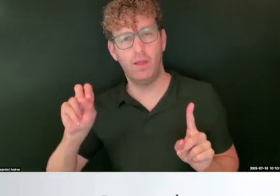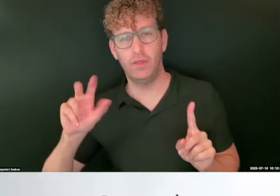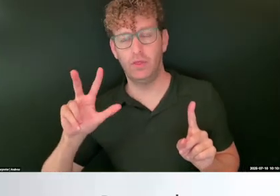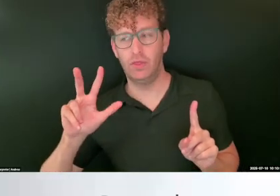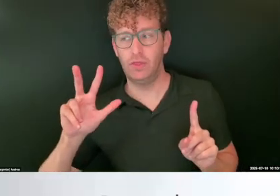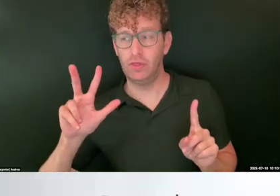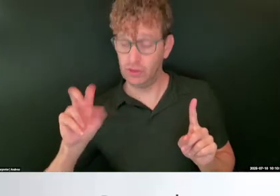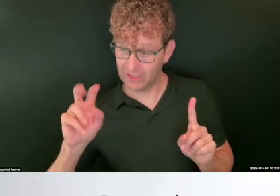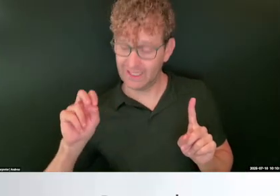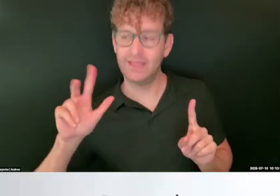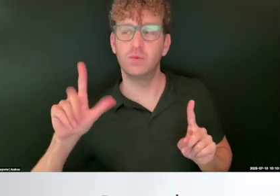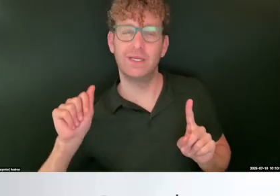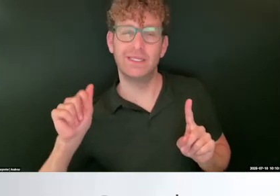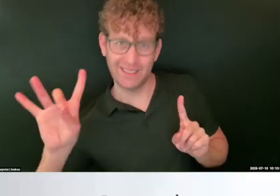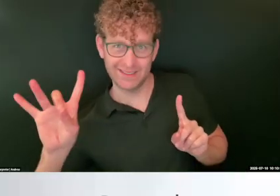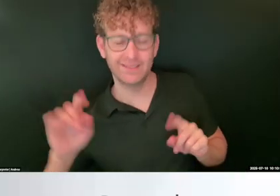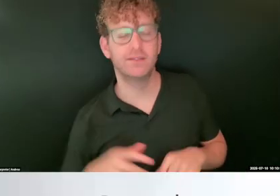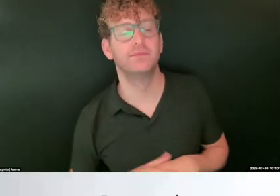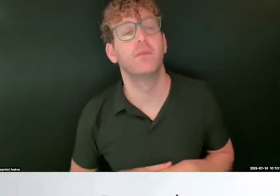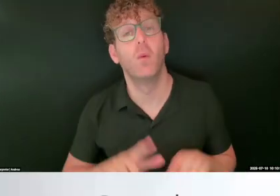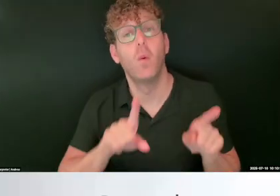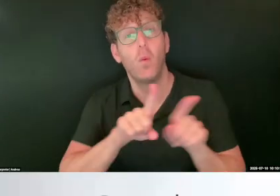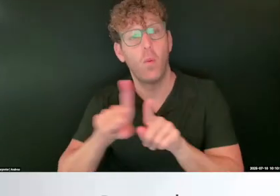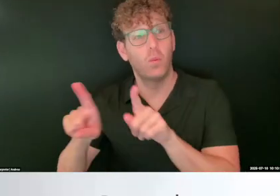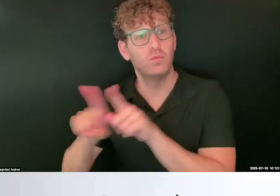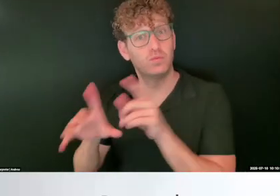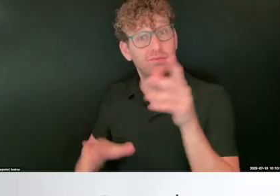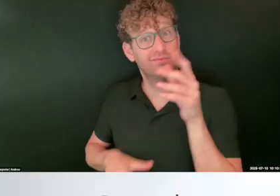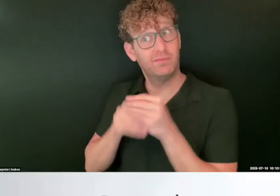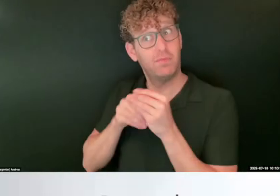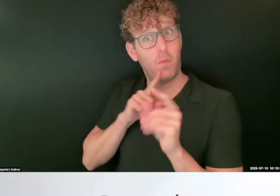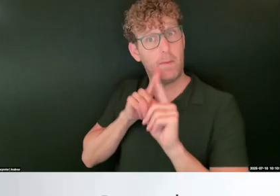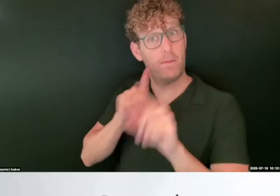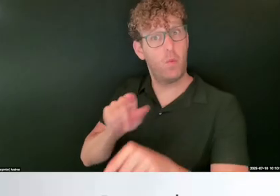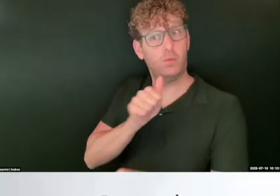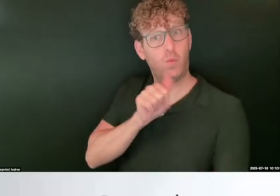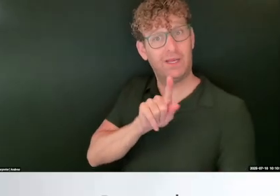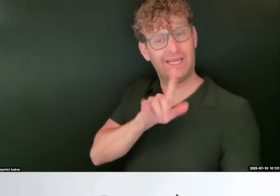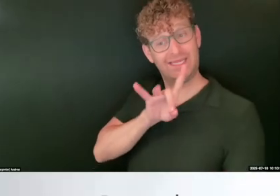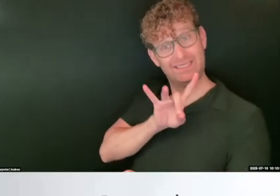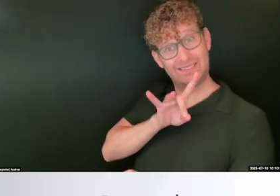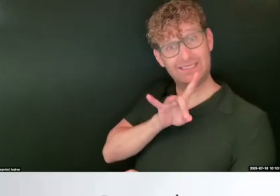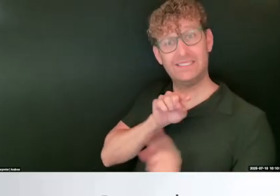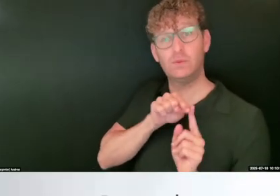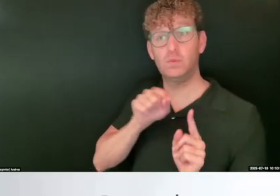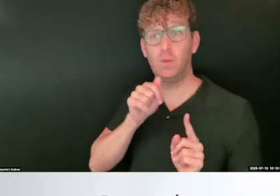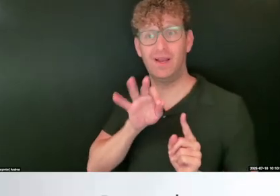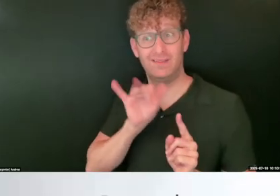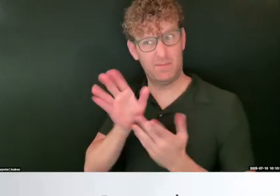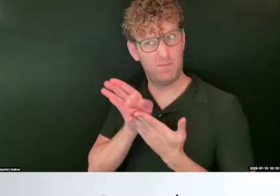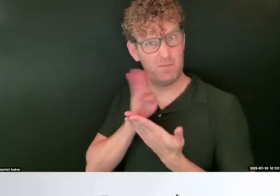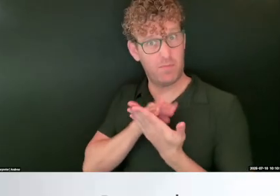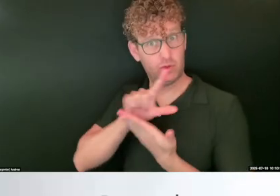In addition, the supplemental report for the 2018-2019 Budget Act requires CARB